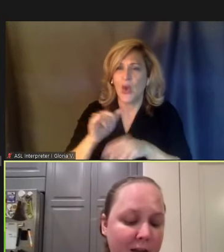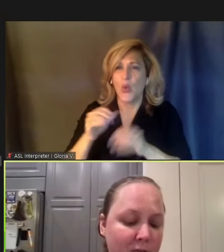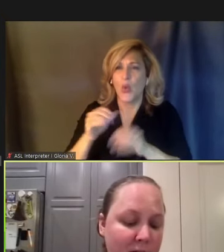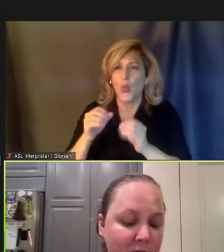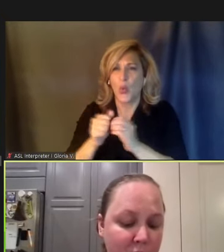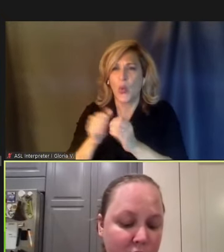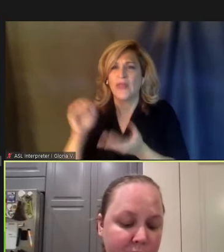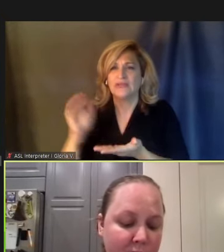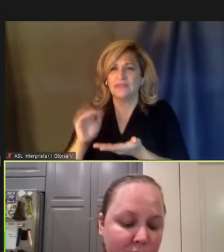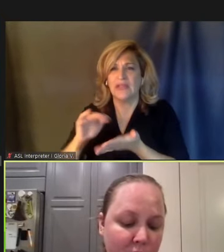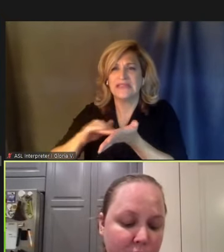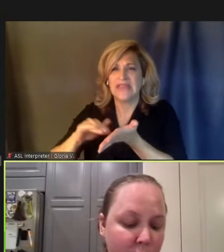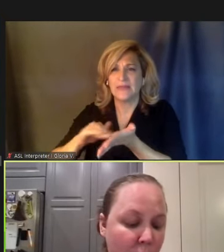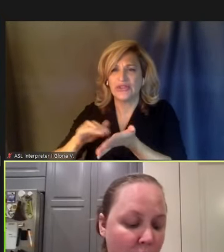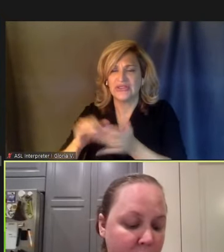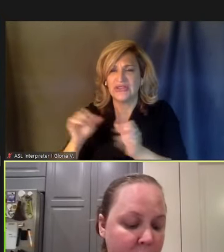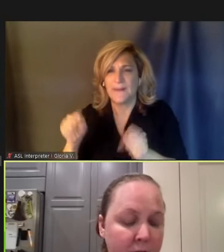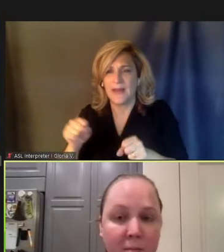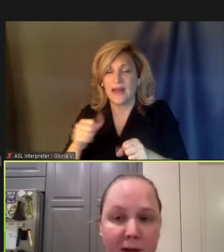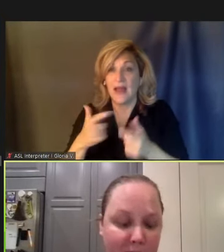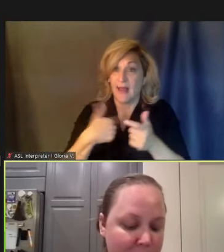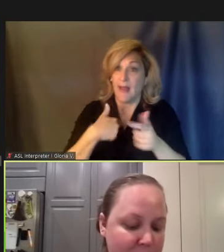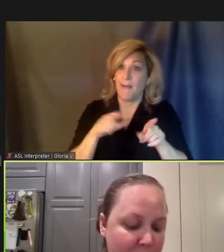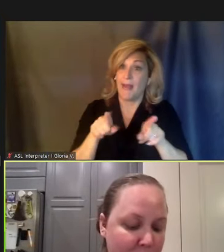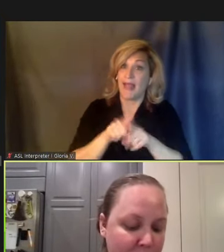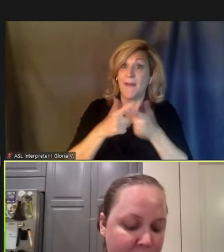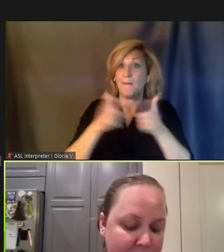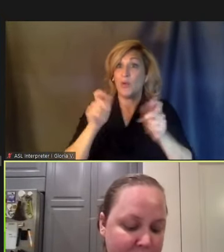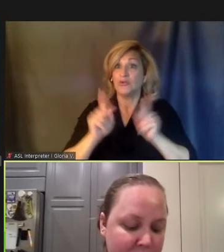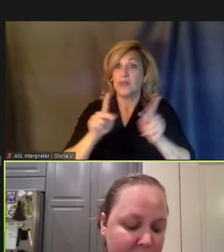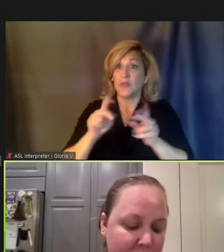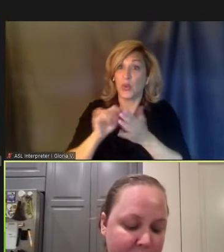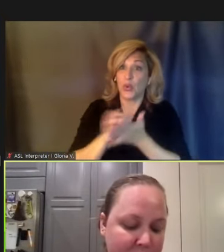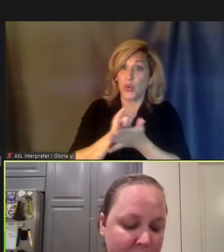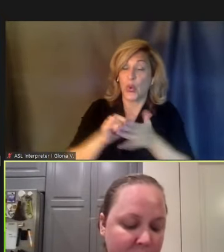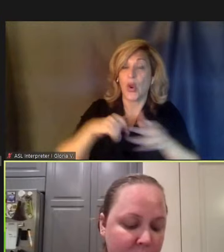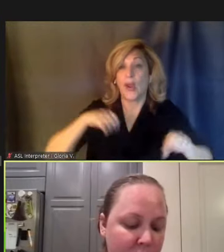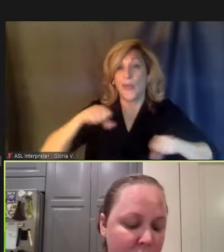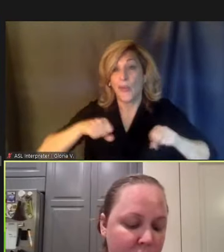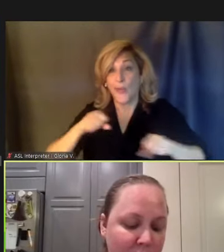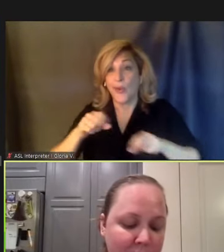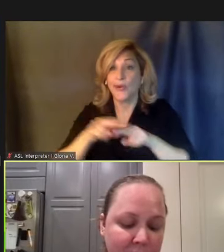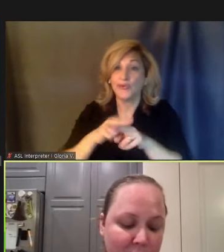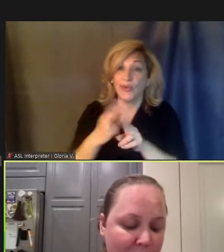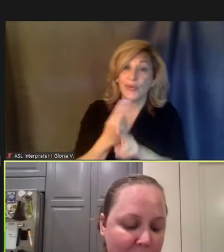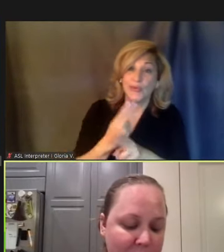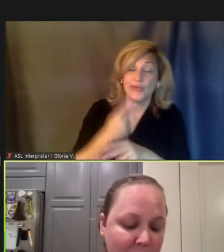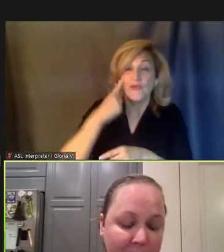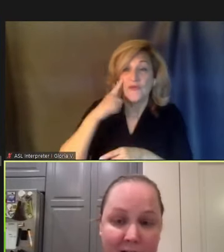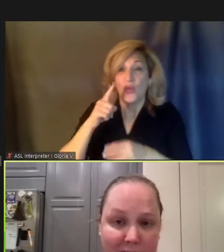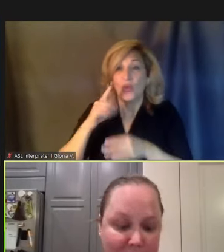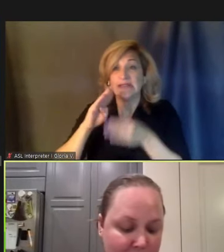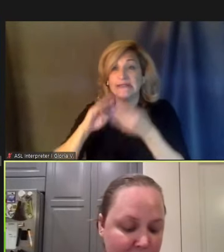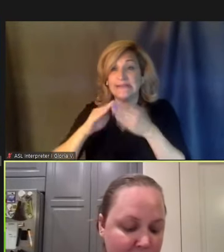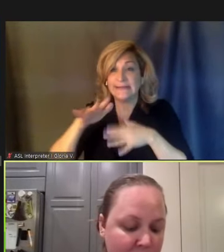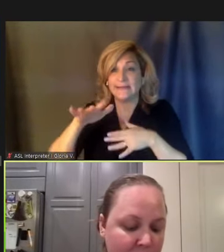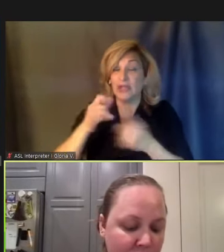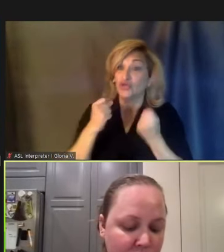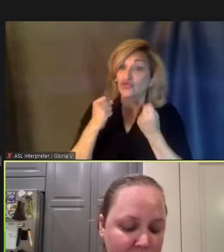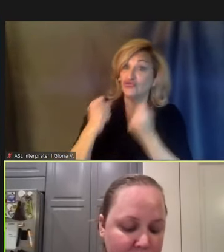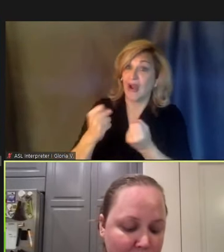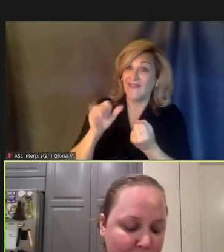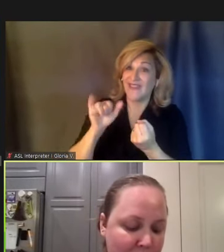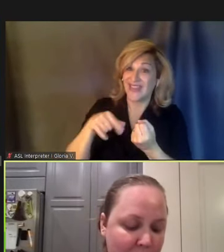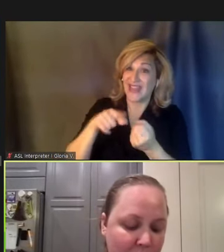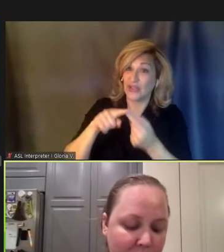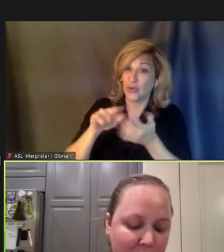I, like the vast majority of New Yorkers, walk, bike, and take public transit to get around the city. Driving into Manhattan is not a necessity. It's a